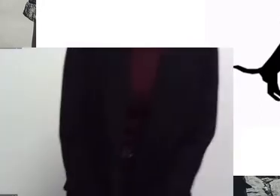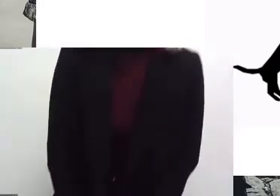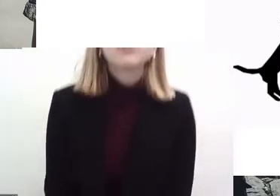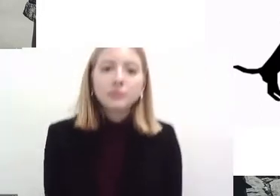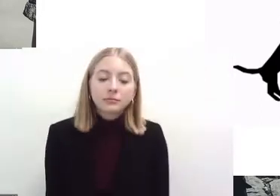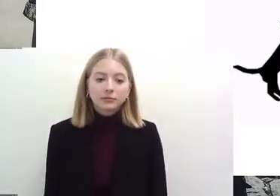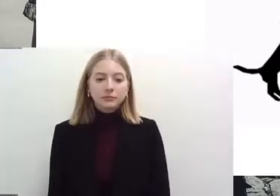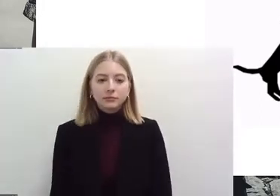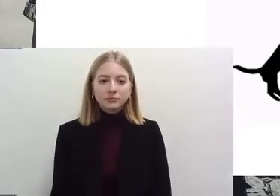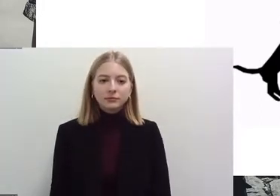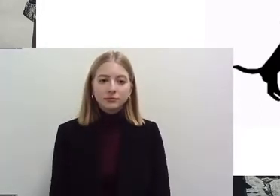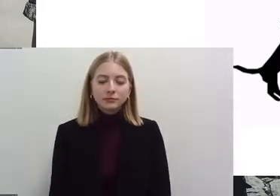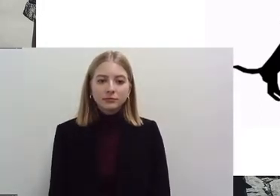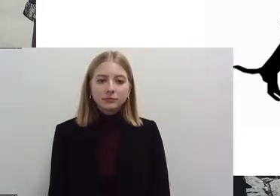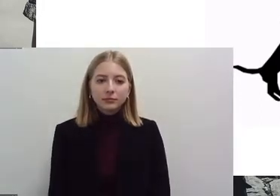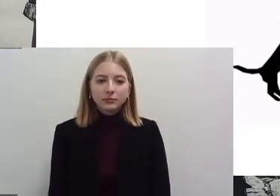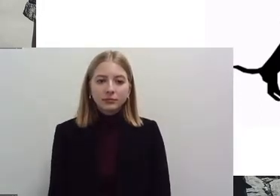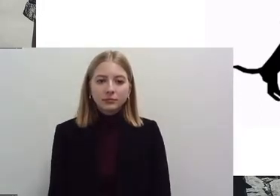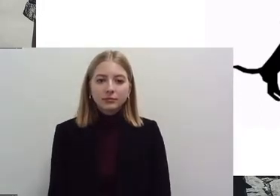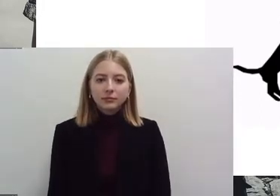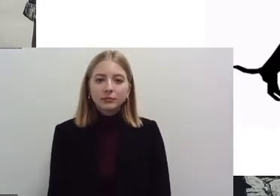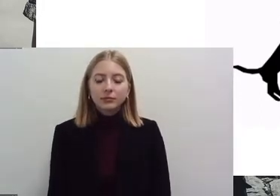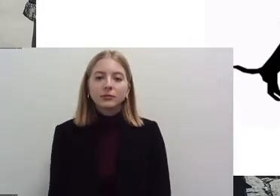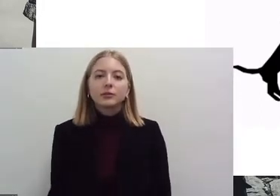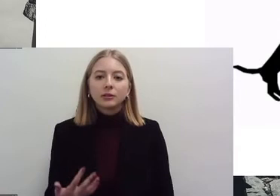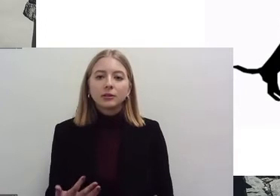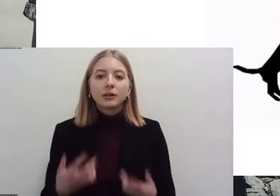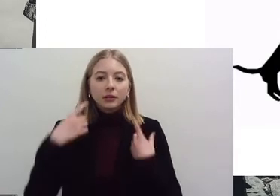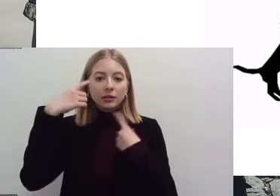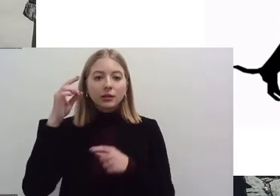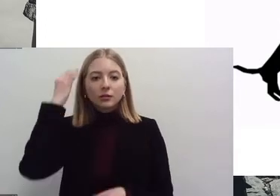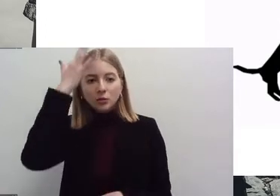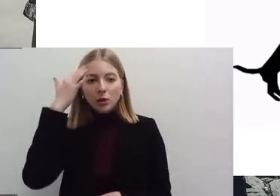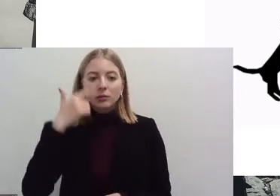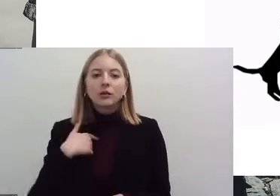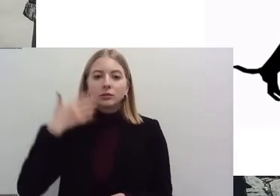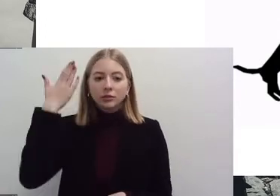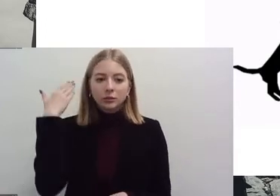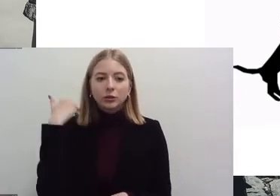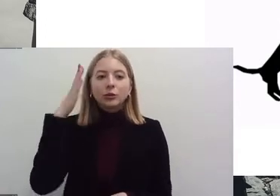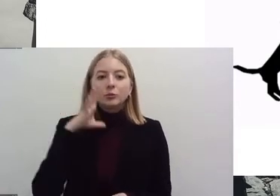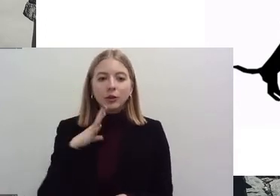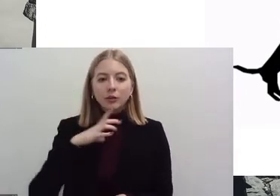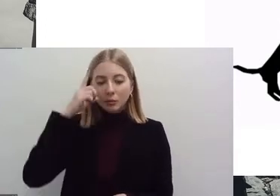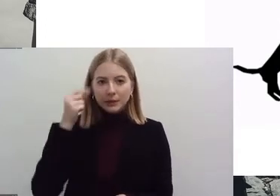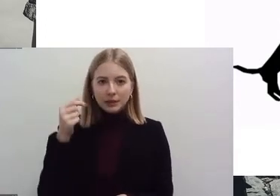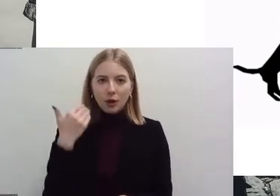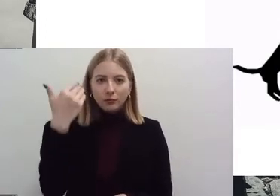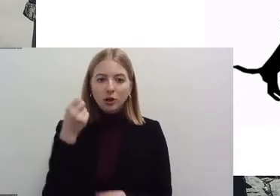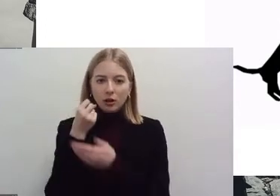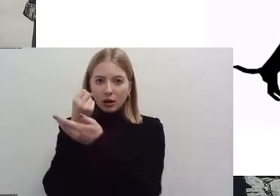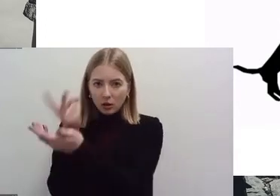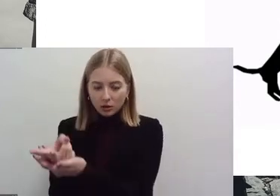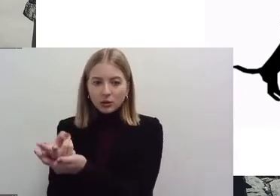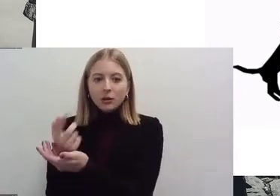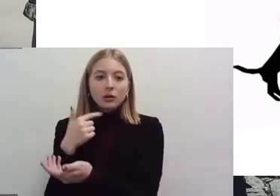this needs to end. This cannot repeat itself at the expense of another child's future. These institutions and these decisions need to